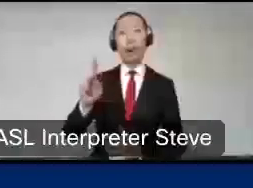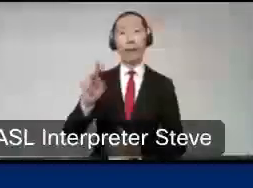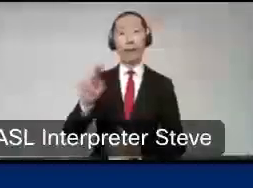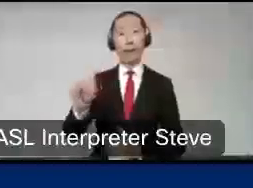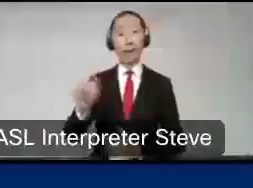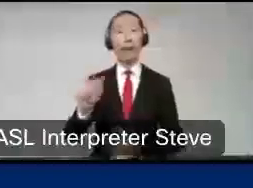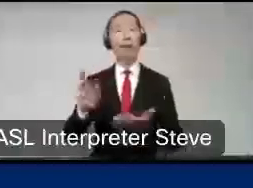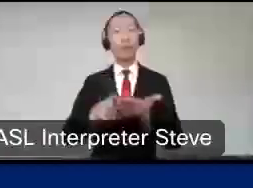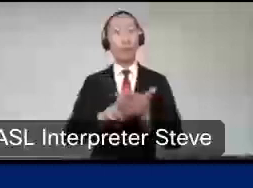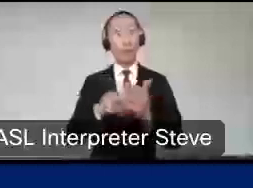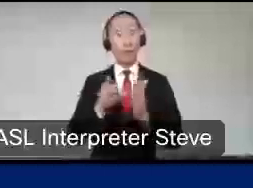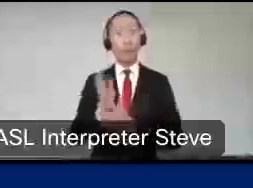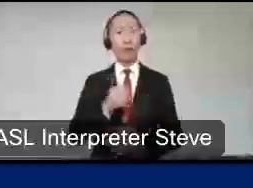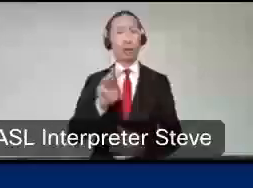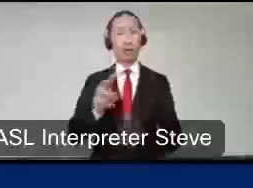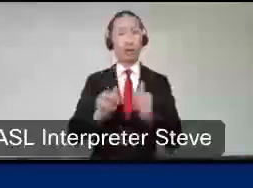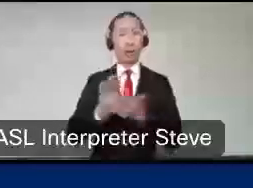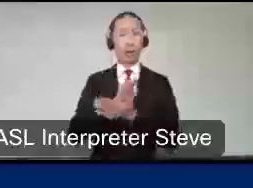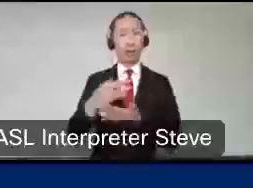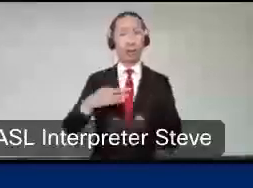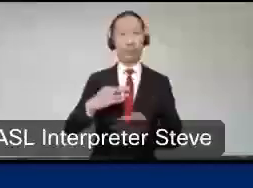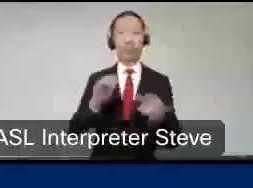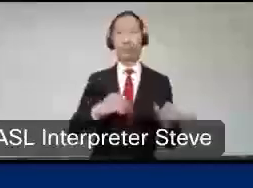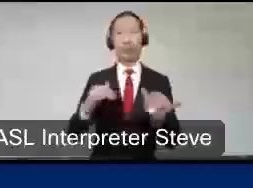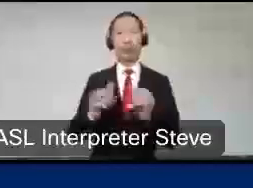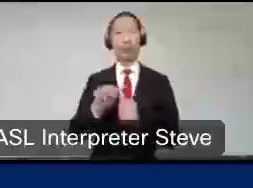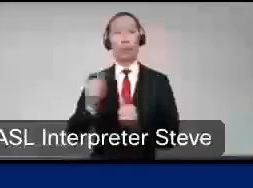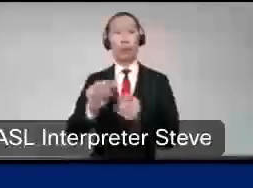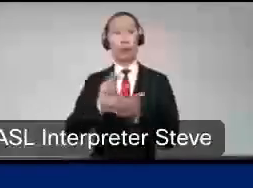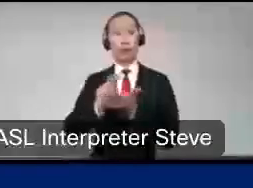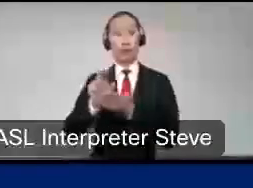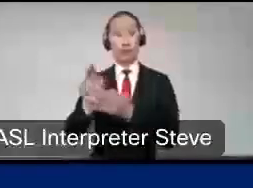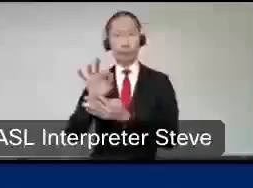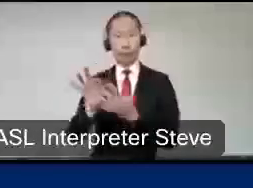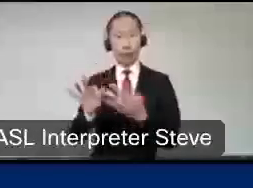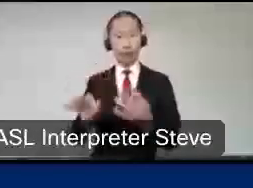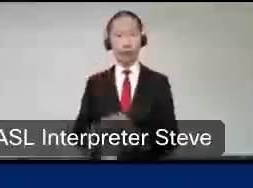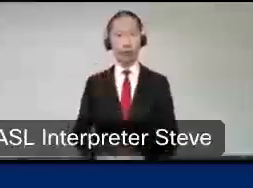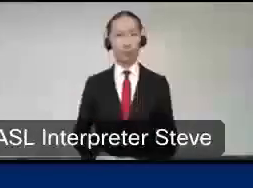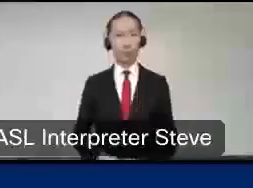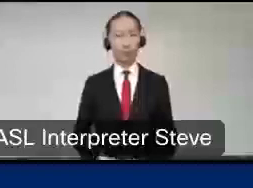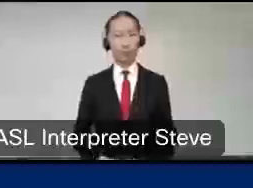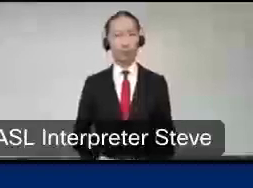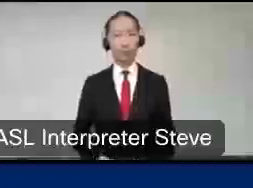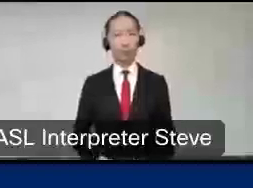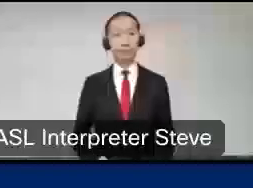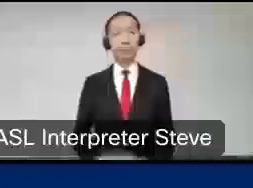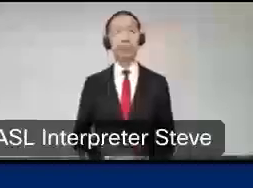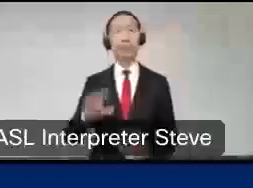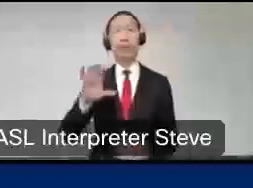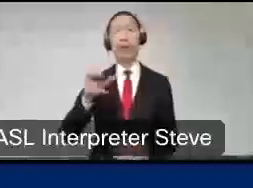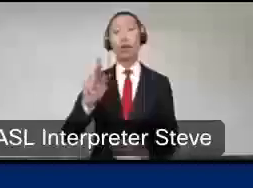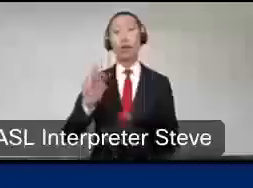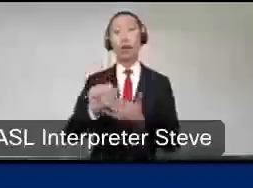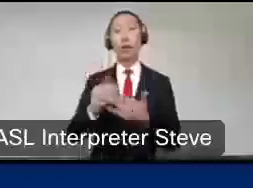our website or paper application, just like they would with the other investment options. The checking account comes